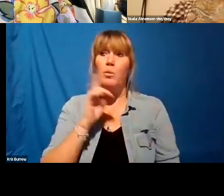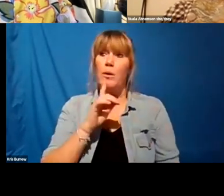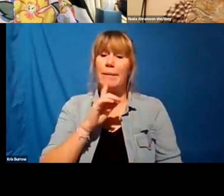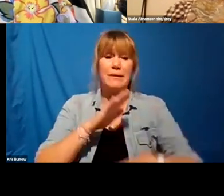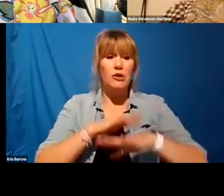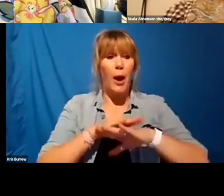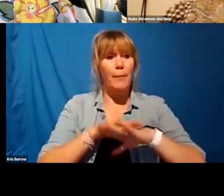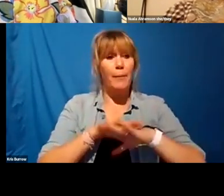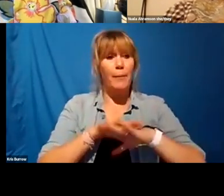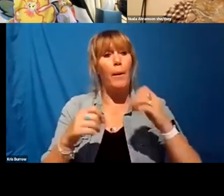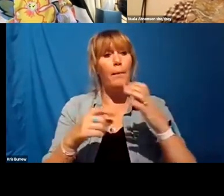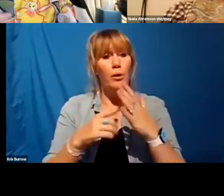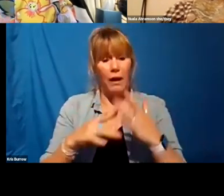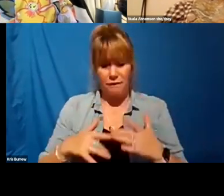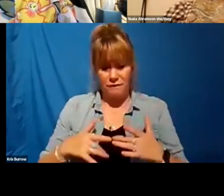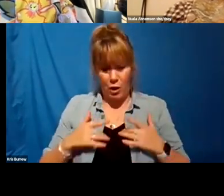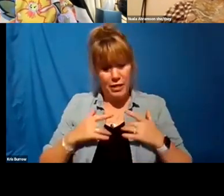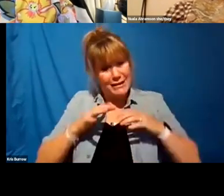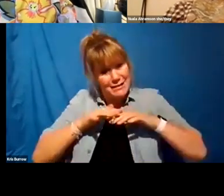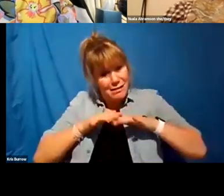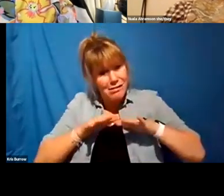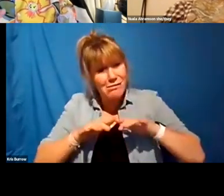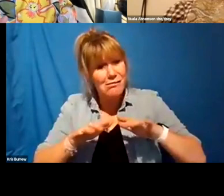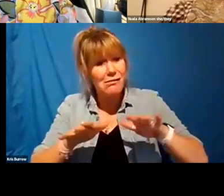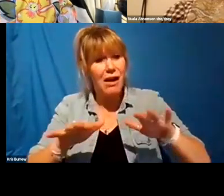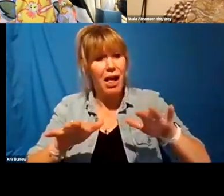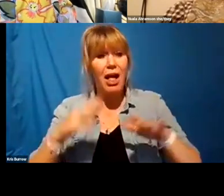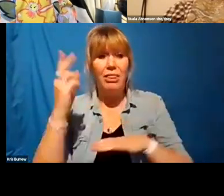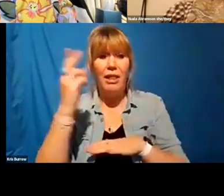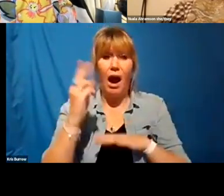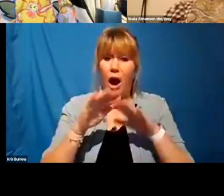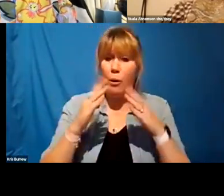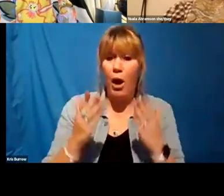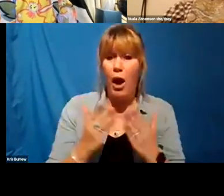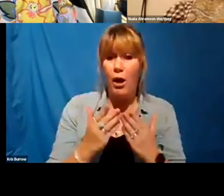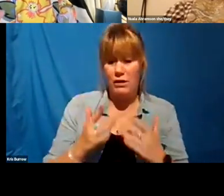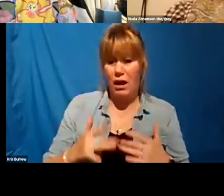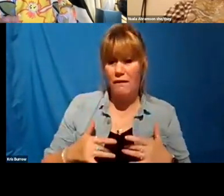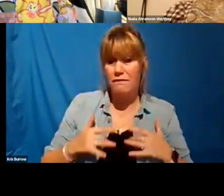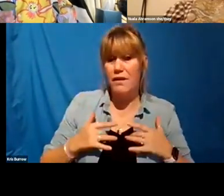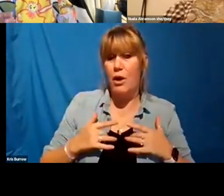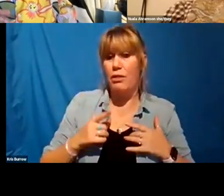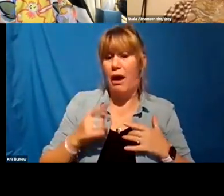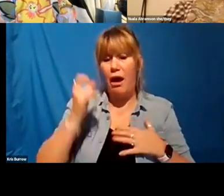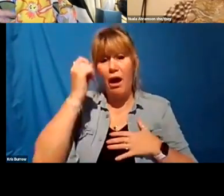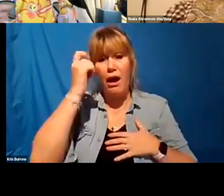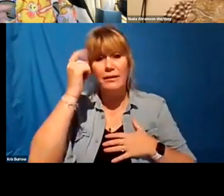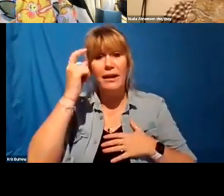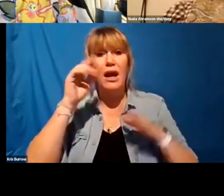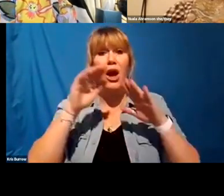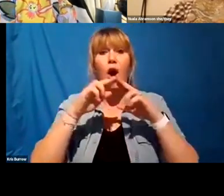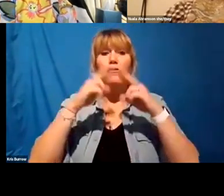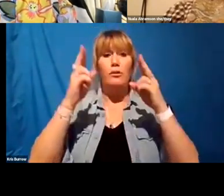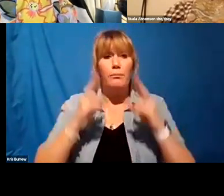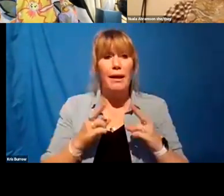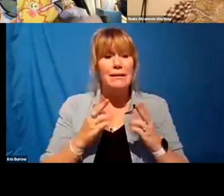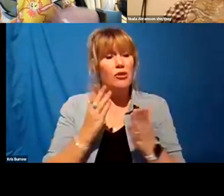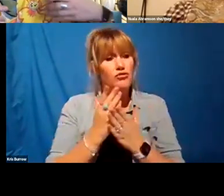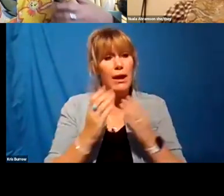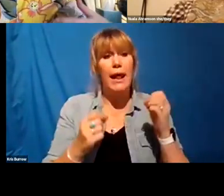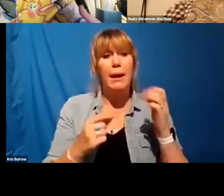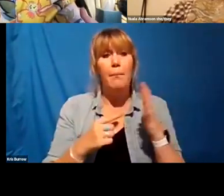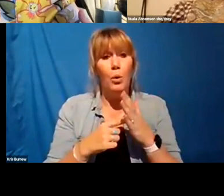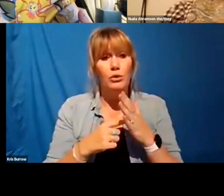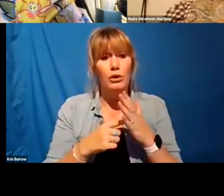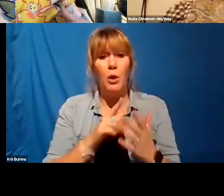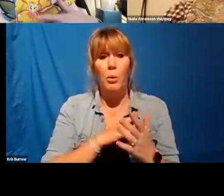the whole of the art world. But I think that idea of domestic is also really important, because it's also about what